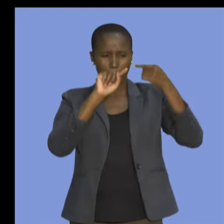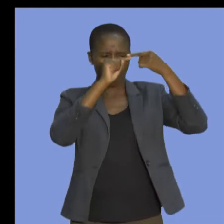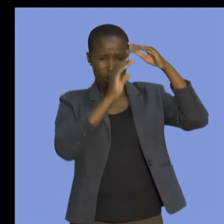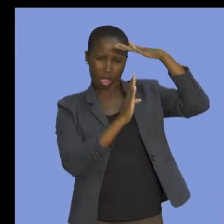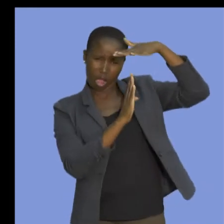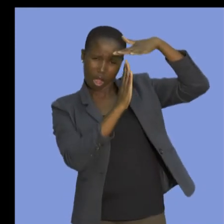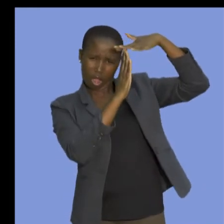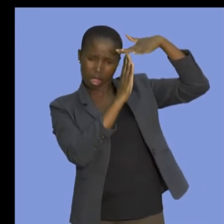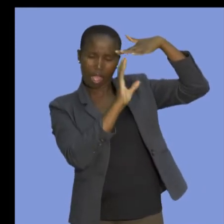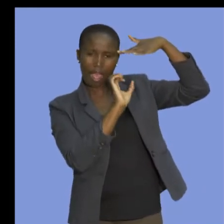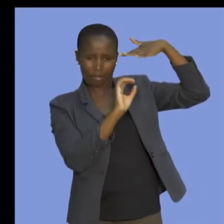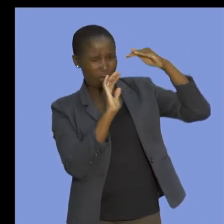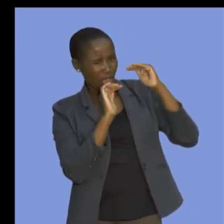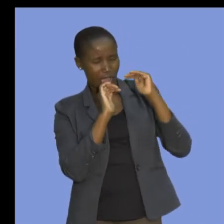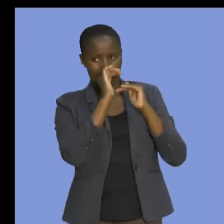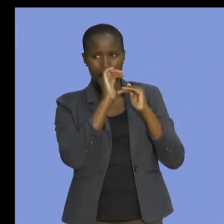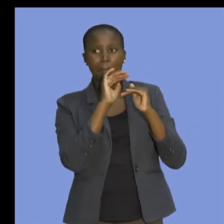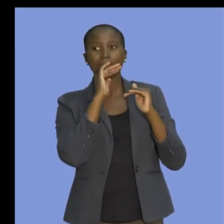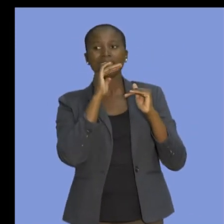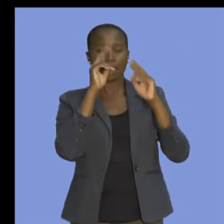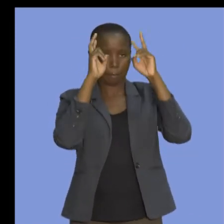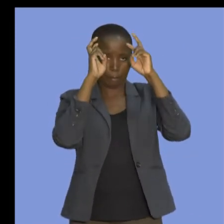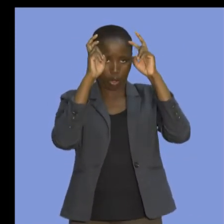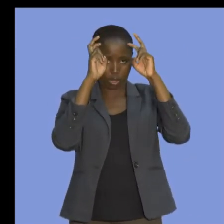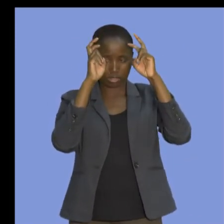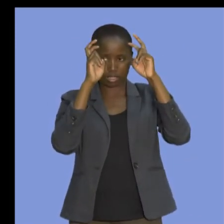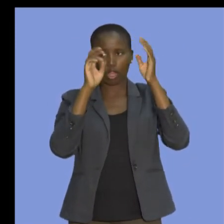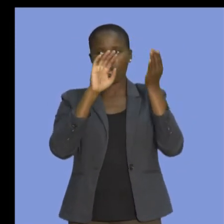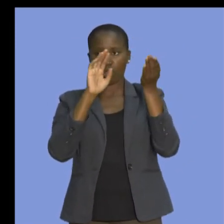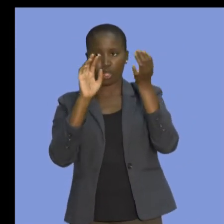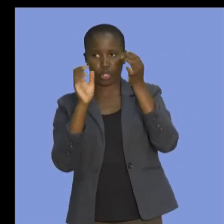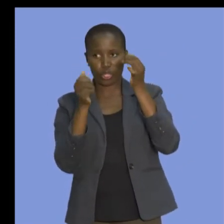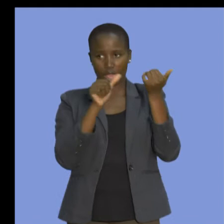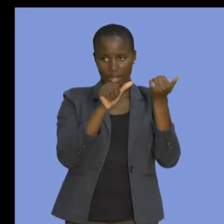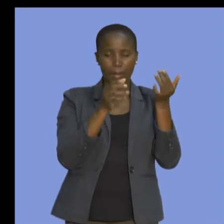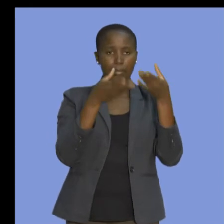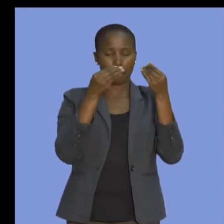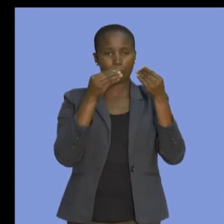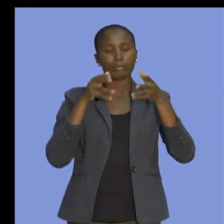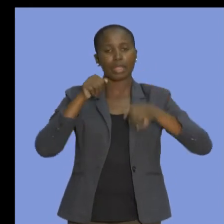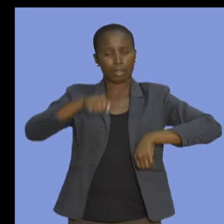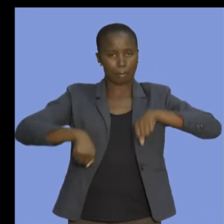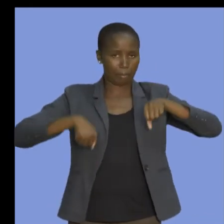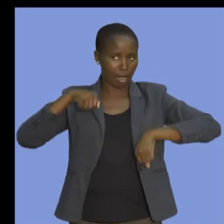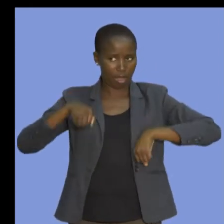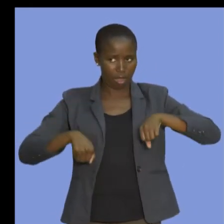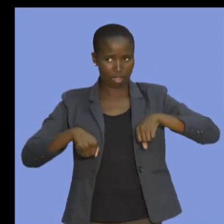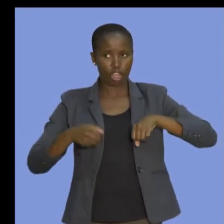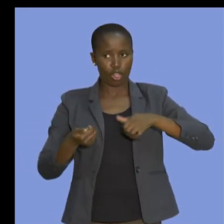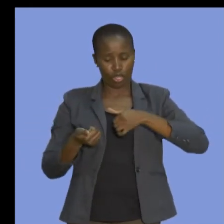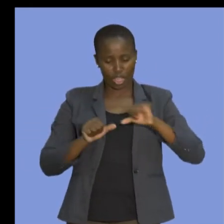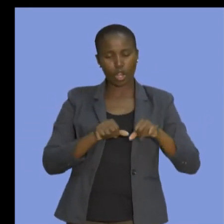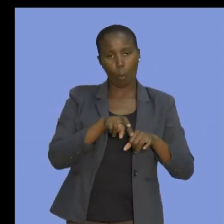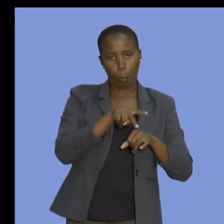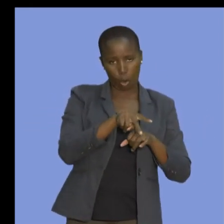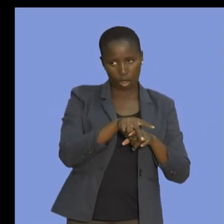is the bus, and followed by the bike, okay? Then after that, followed by a walk,